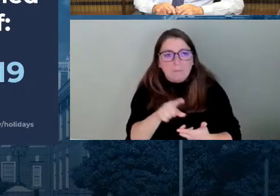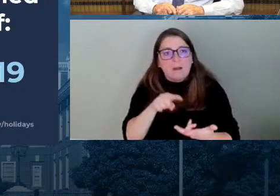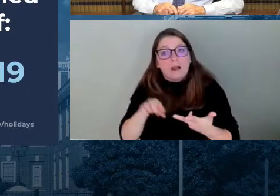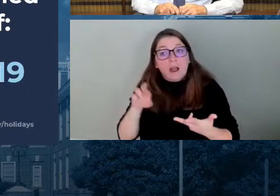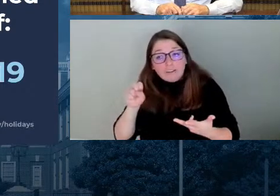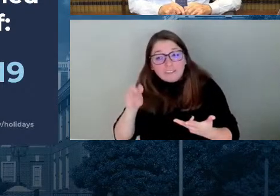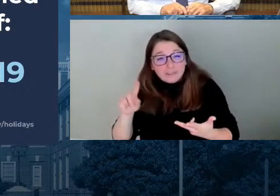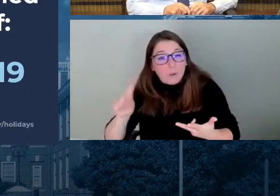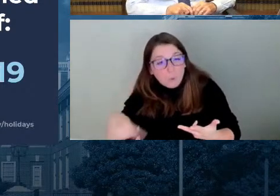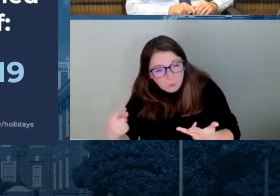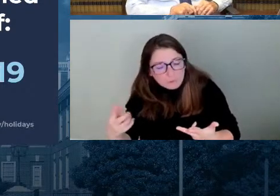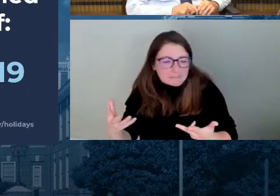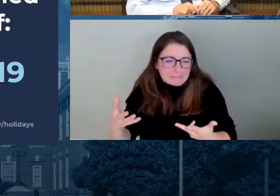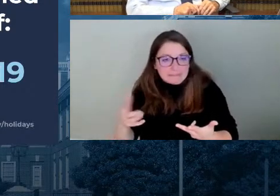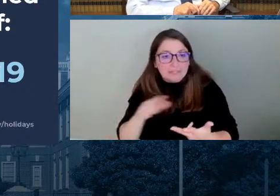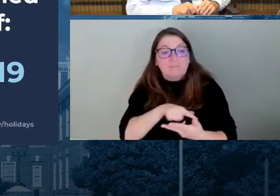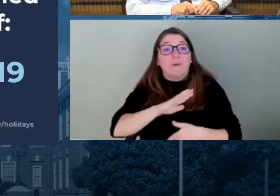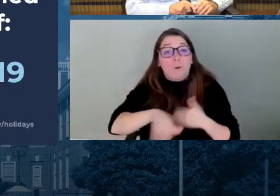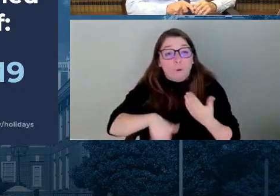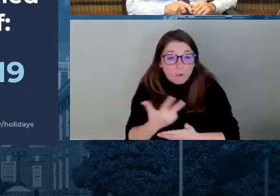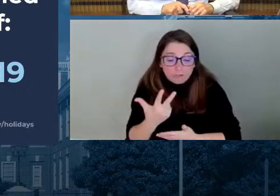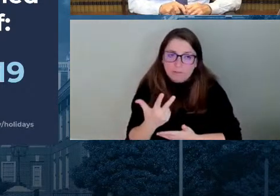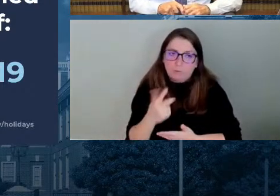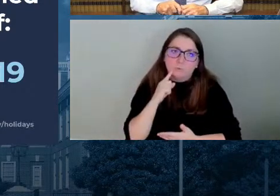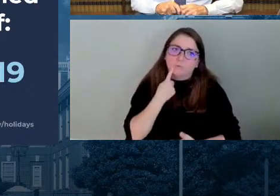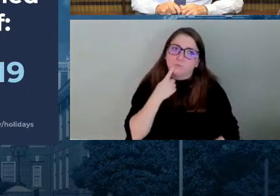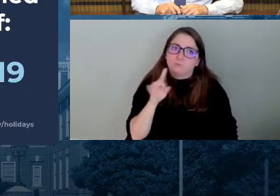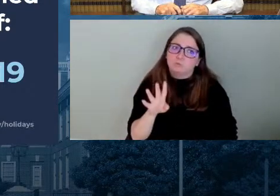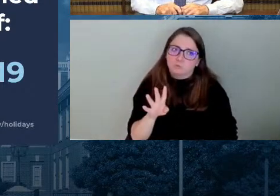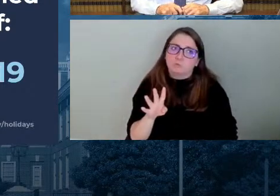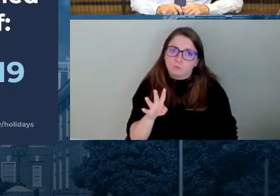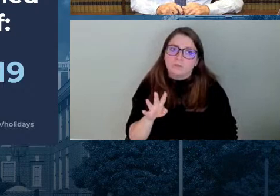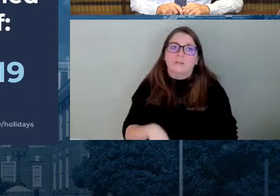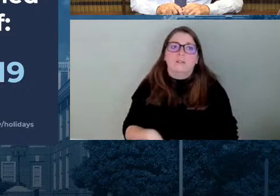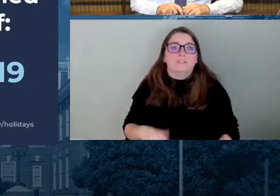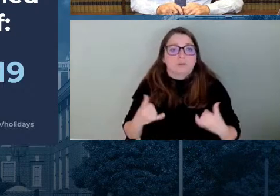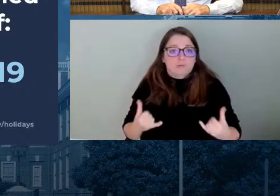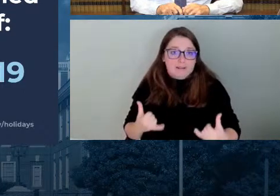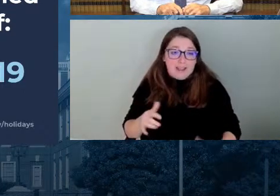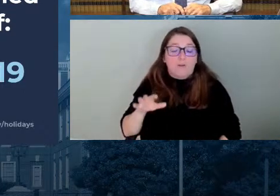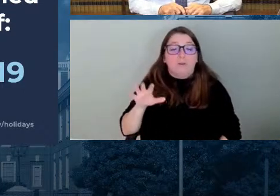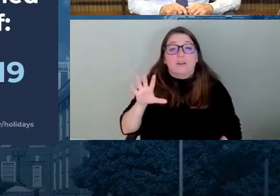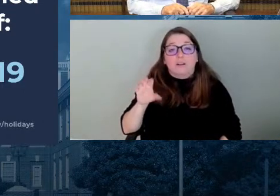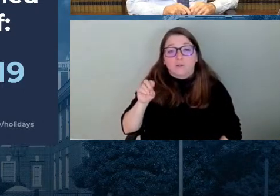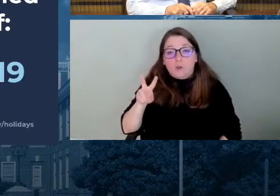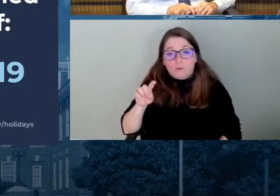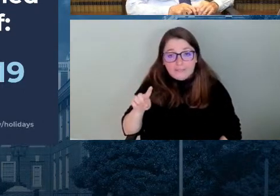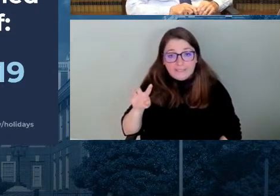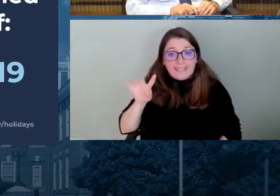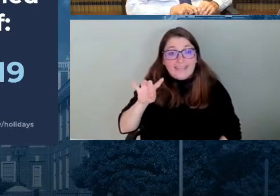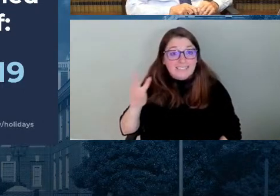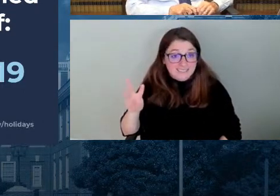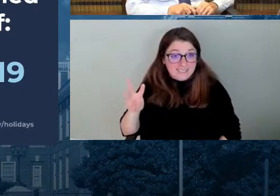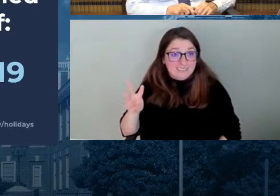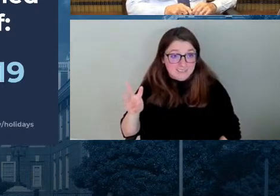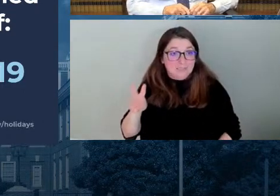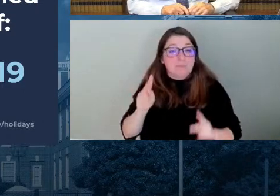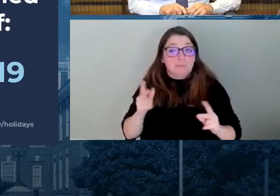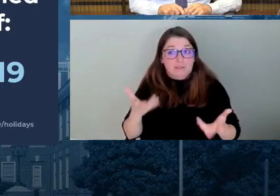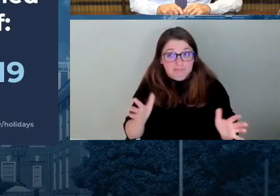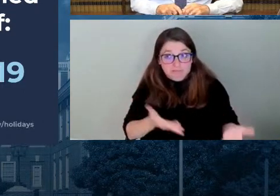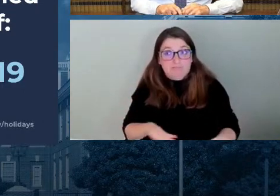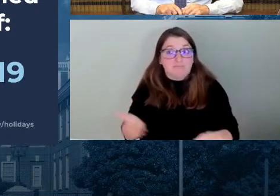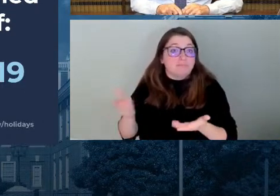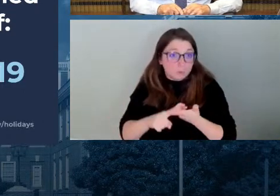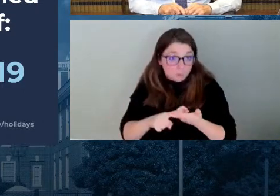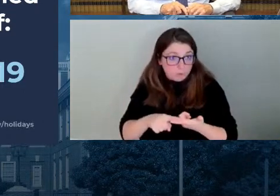at 86. The latest number that we had for hospitalizations in Delaware was at 86, and that compares with